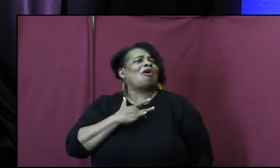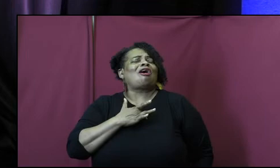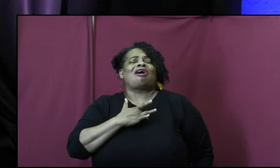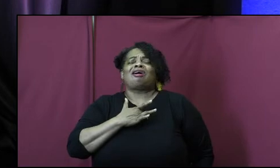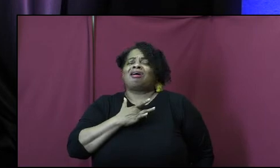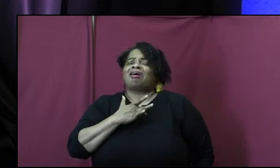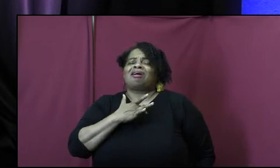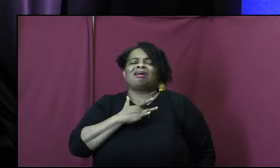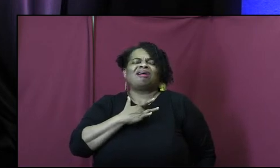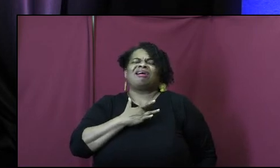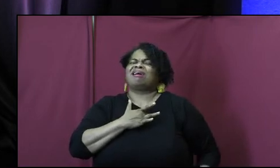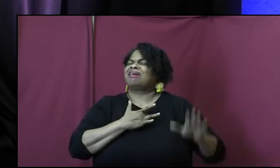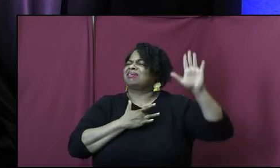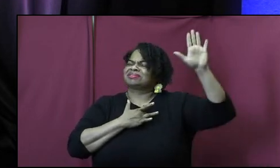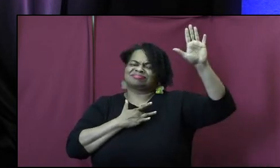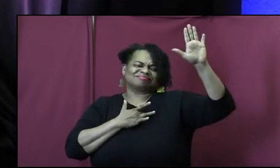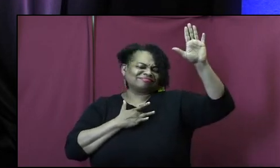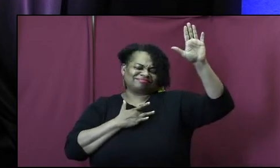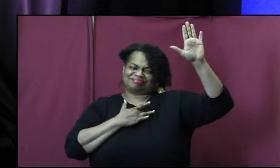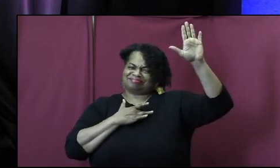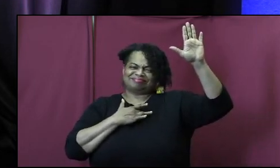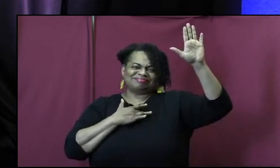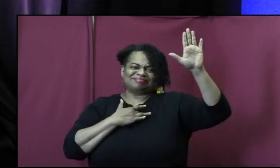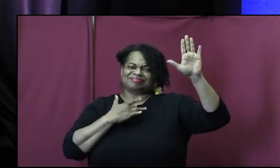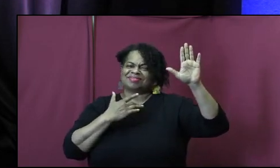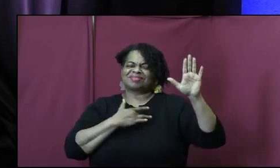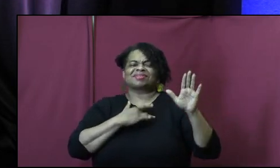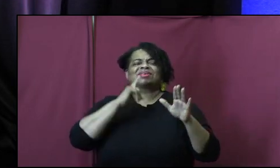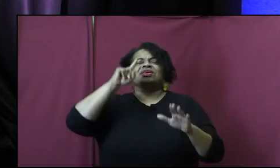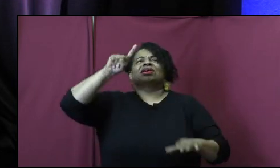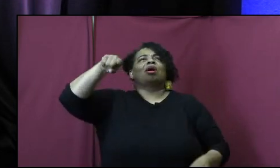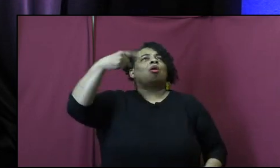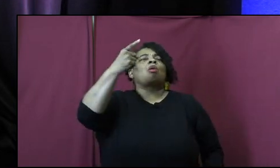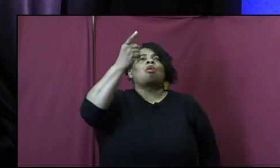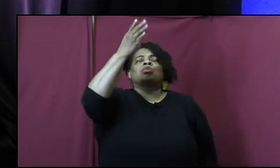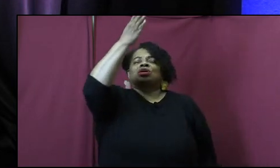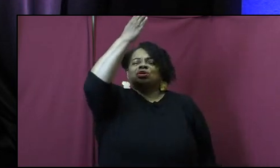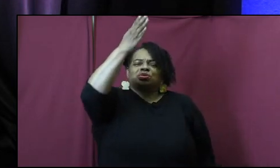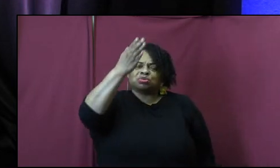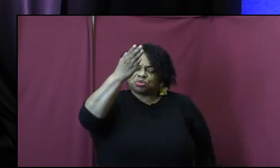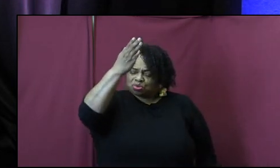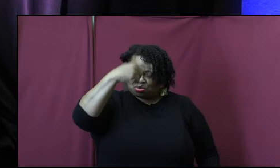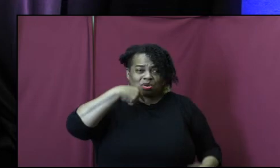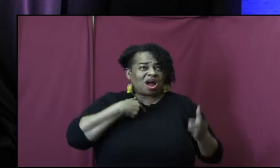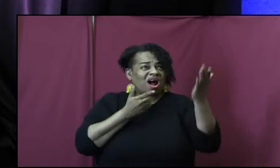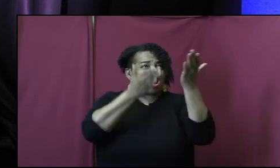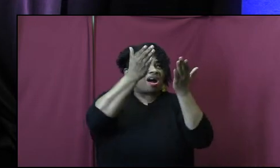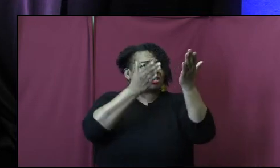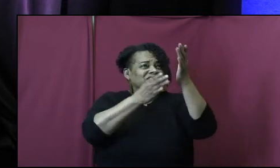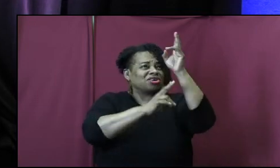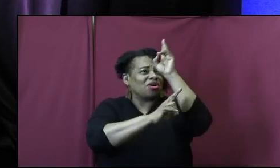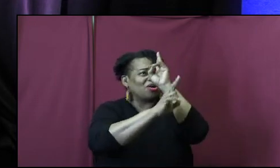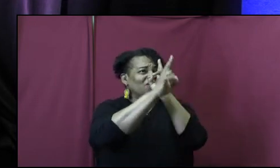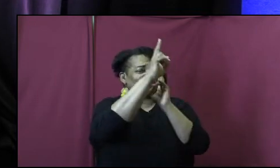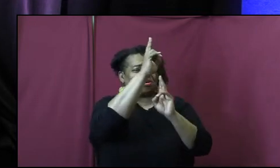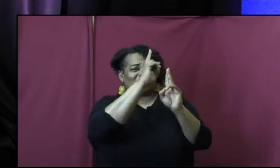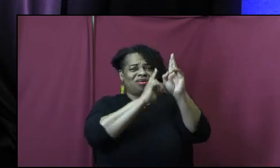clean heart, and I will serve nobody but you. Nobody but